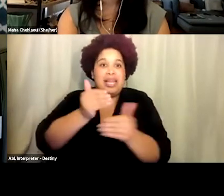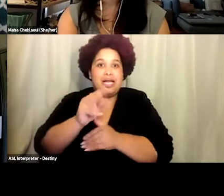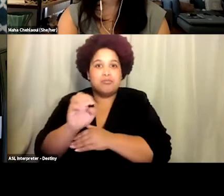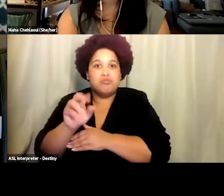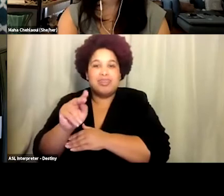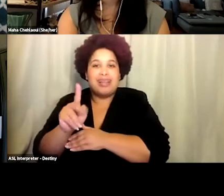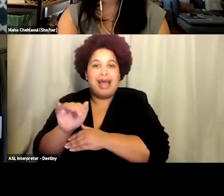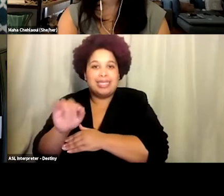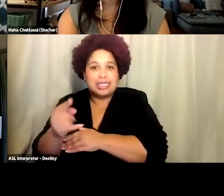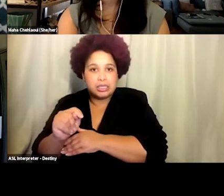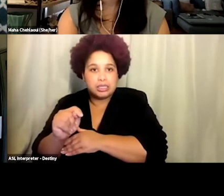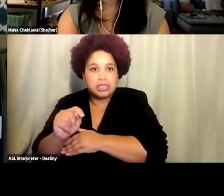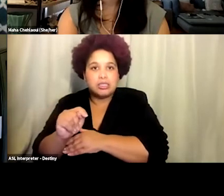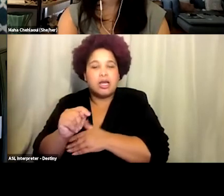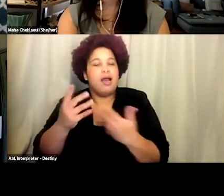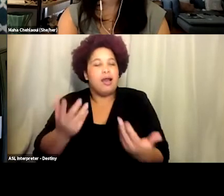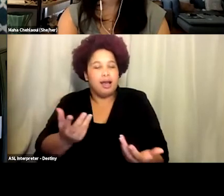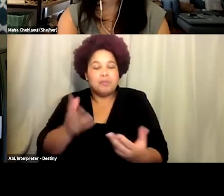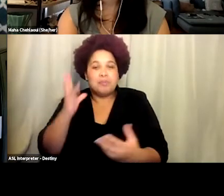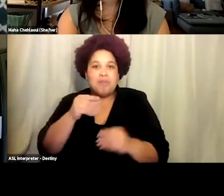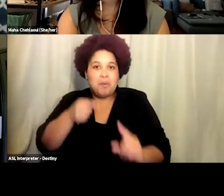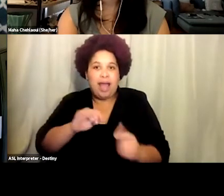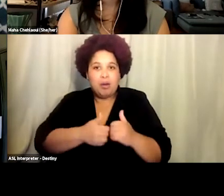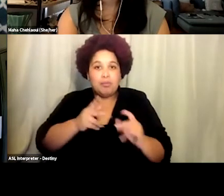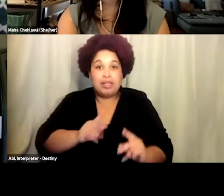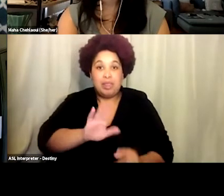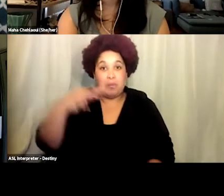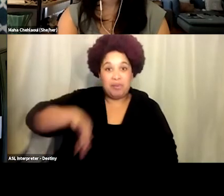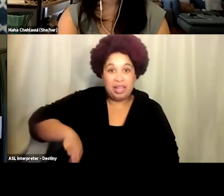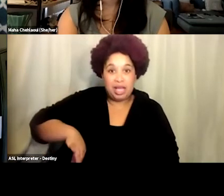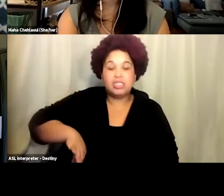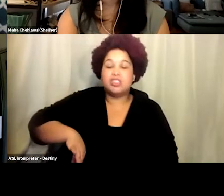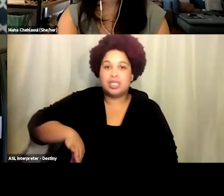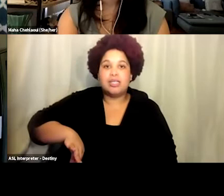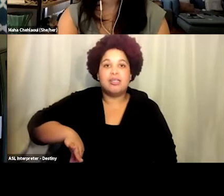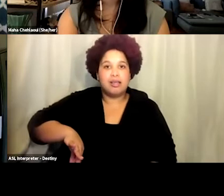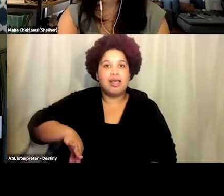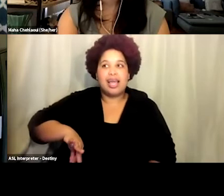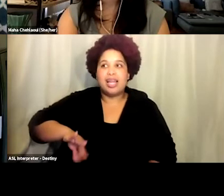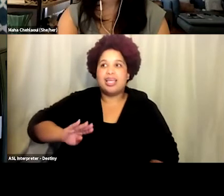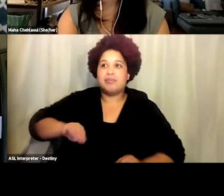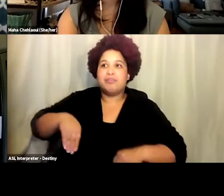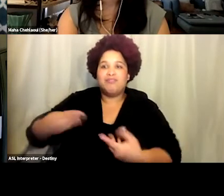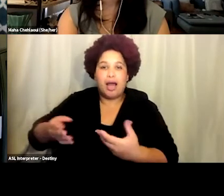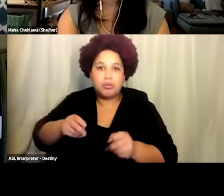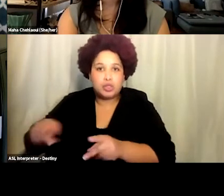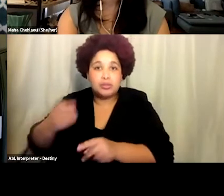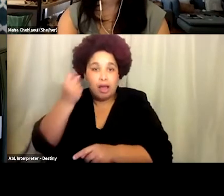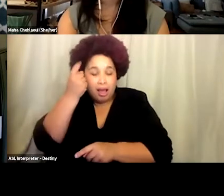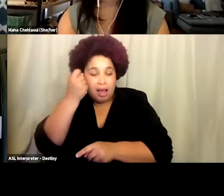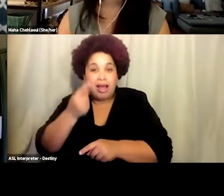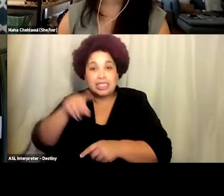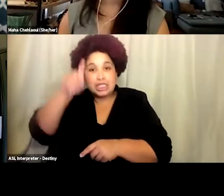how it happens. And that's a beautiful point, is how somebody takes their privilege and then gives them the opportunity, because there aren't that many Egyptian actors that